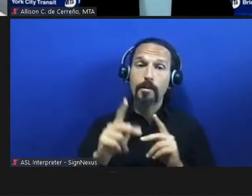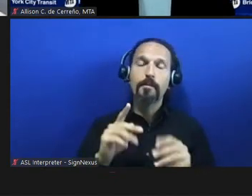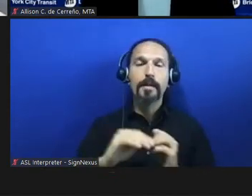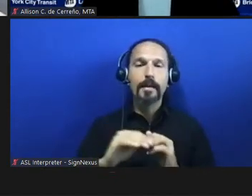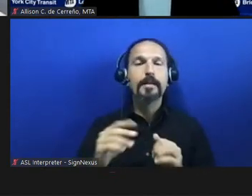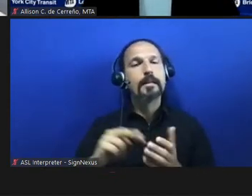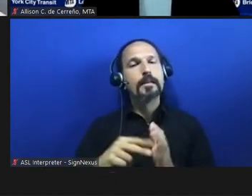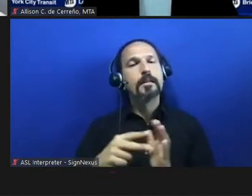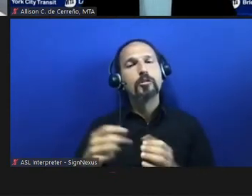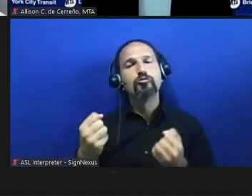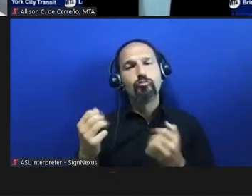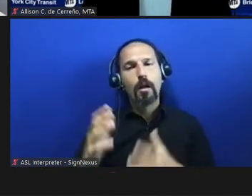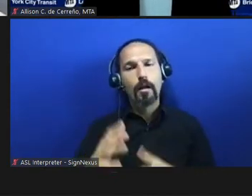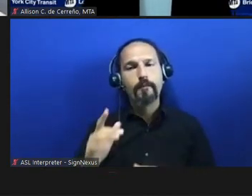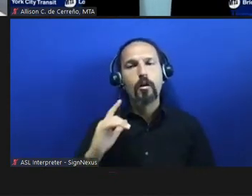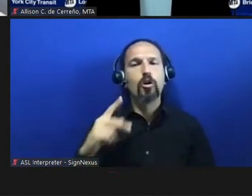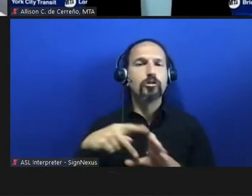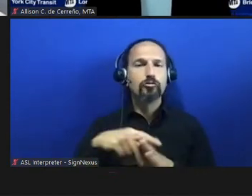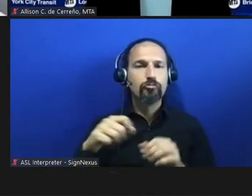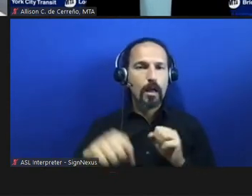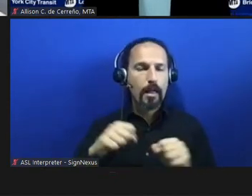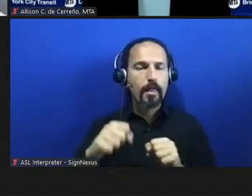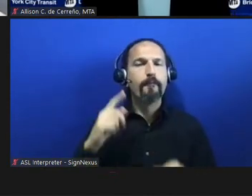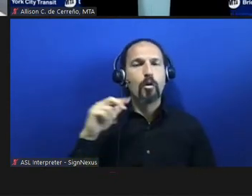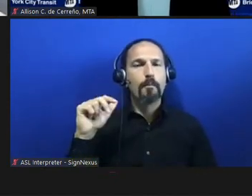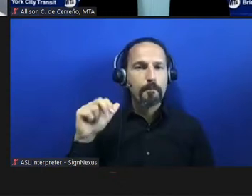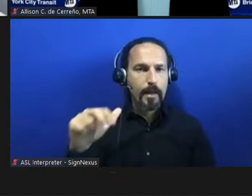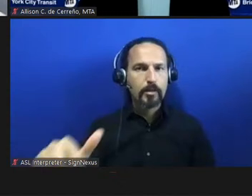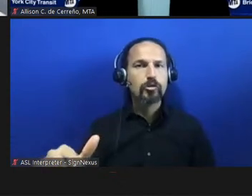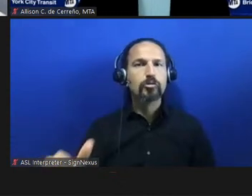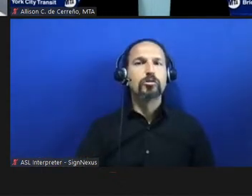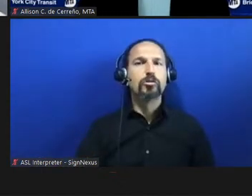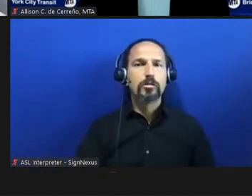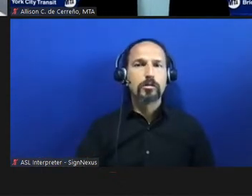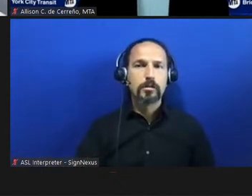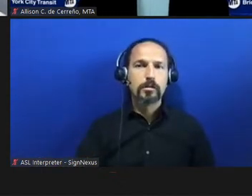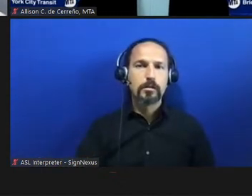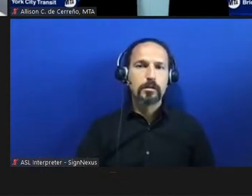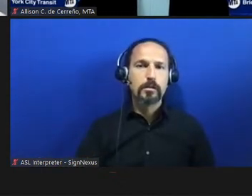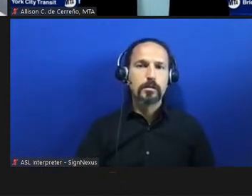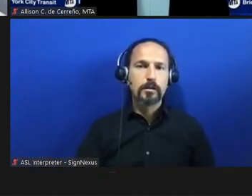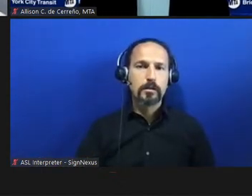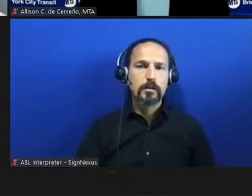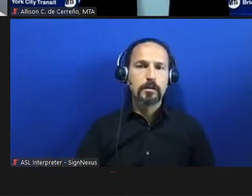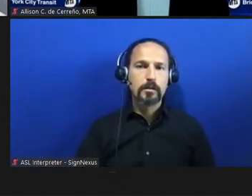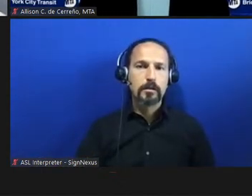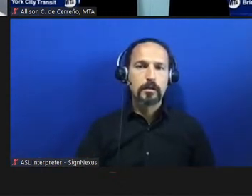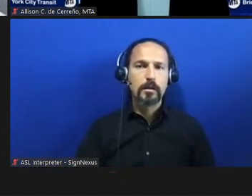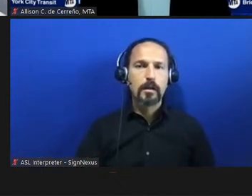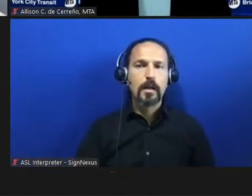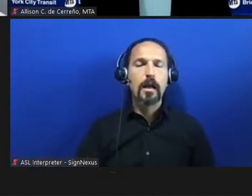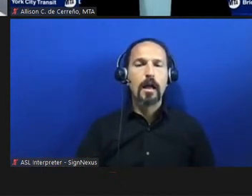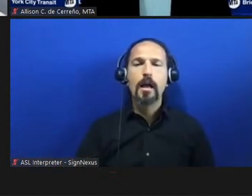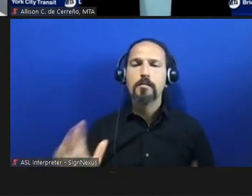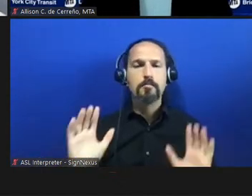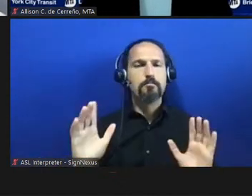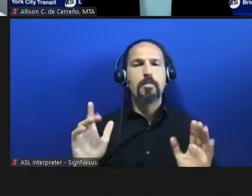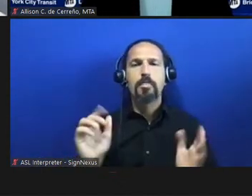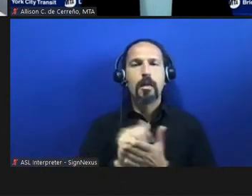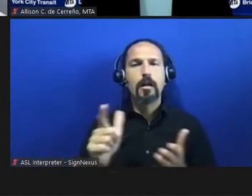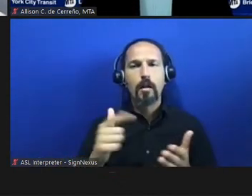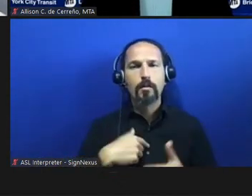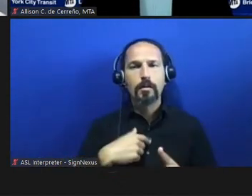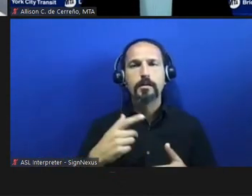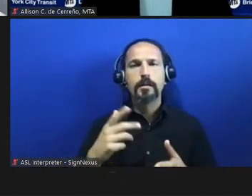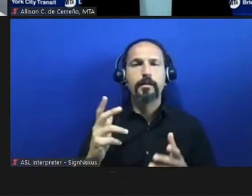drivers they're for cyclists they're for pedestrians um and I I just want to leave it at that I'm going to see the